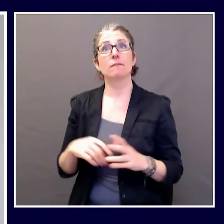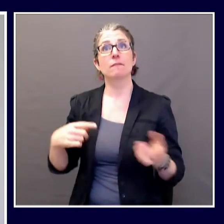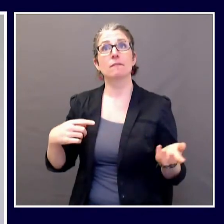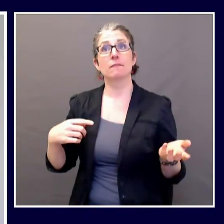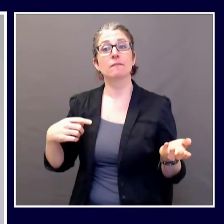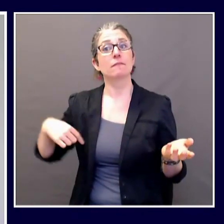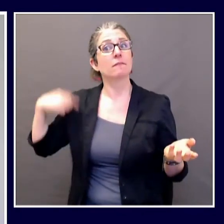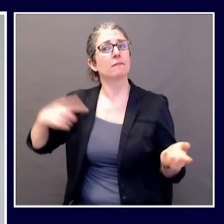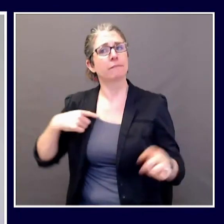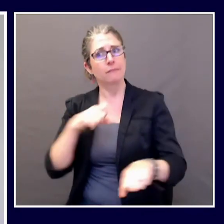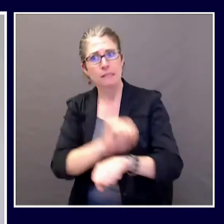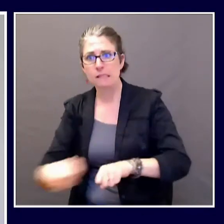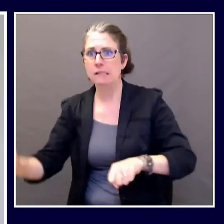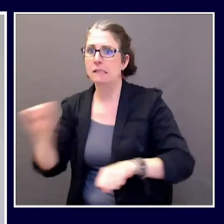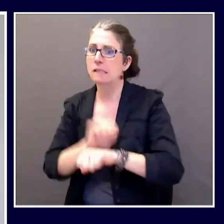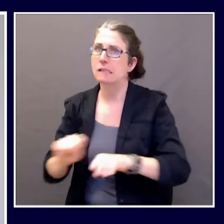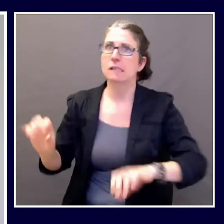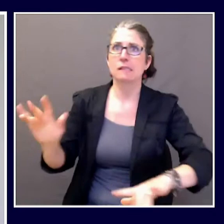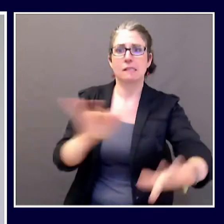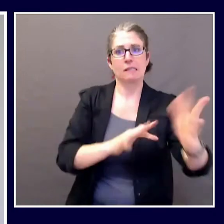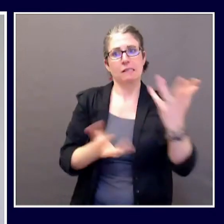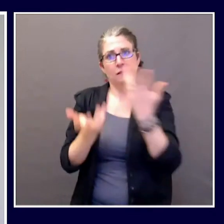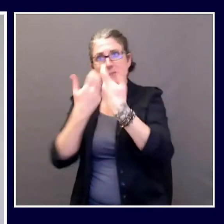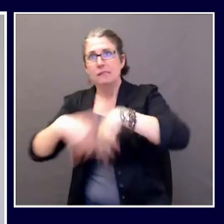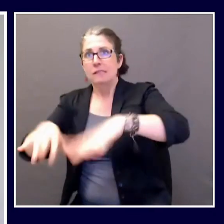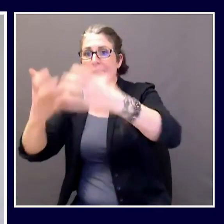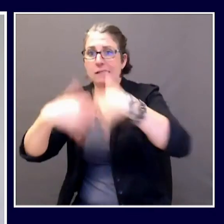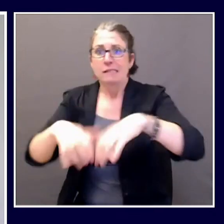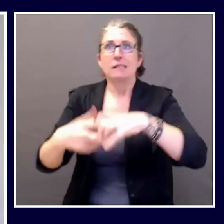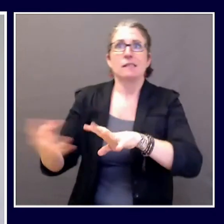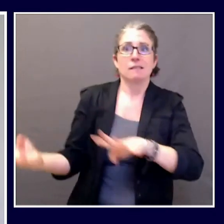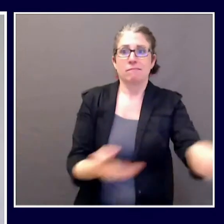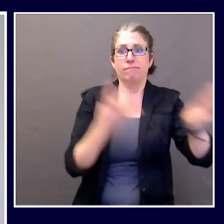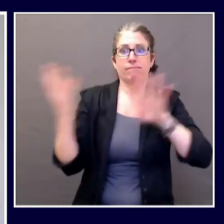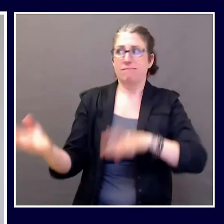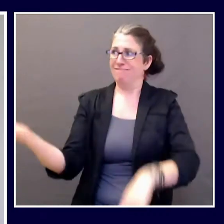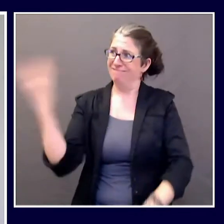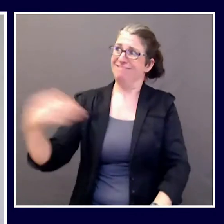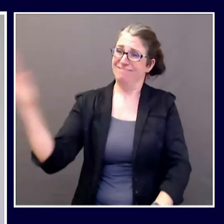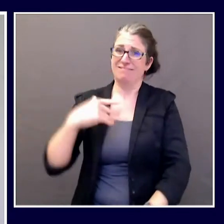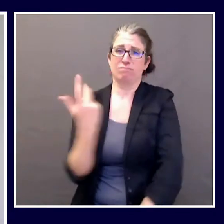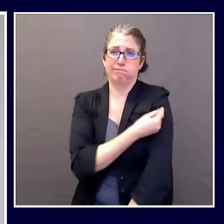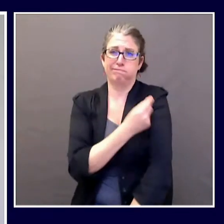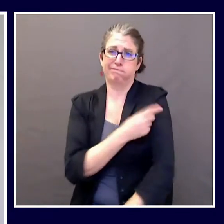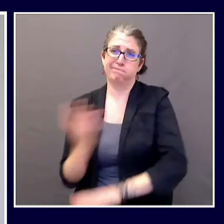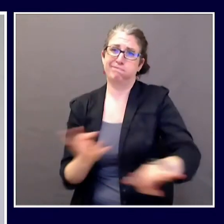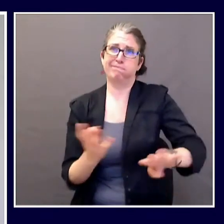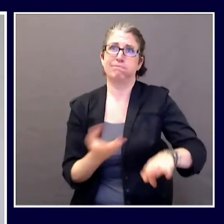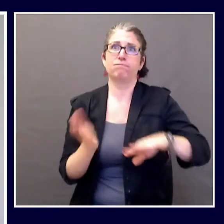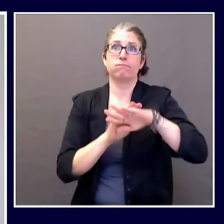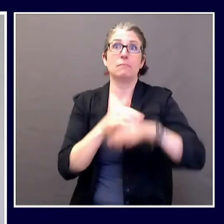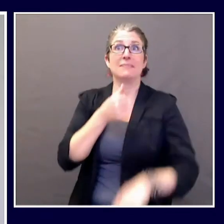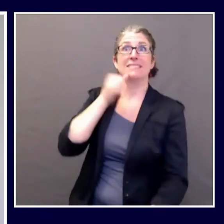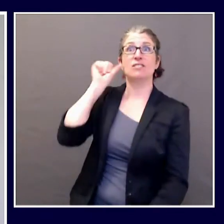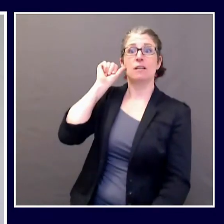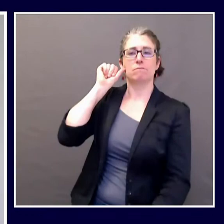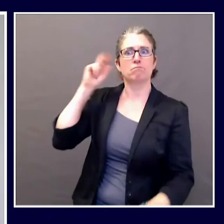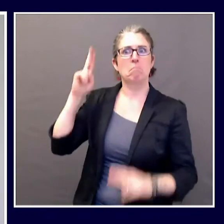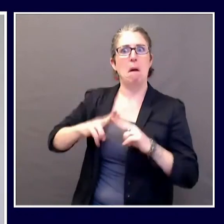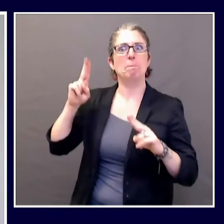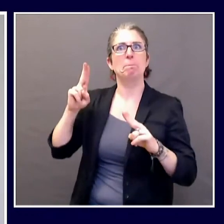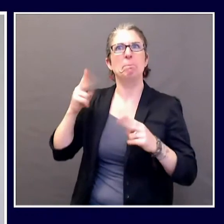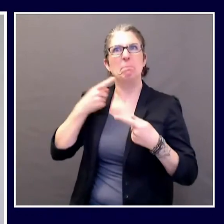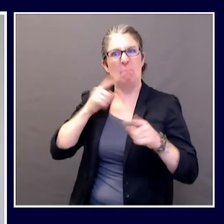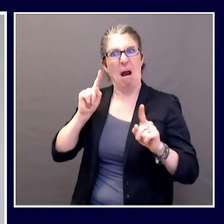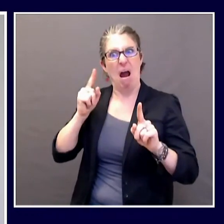every single day. Indeed, yesterday alone, we set a record for the number of doses that we administered across the